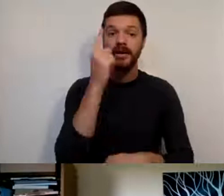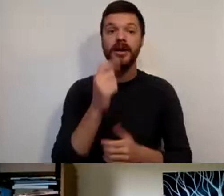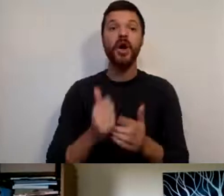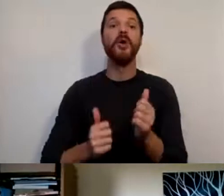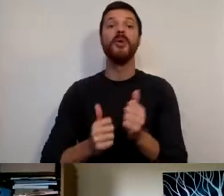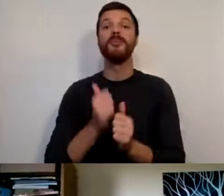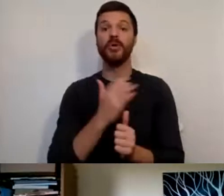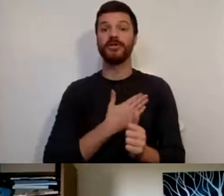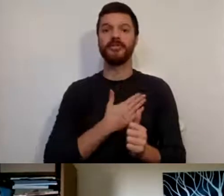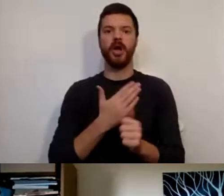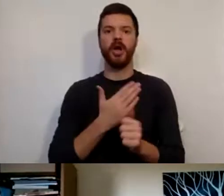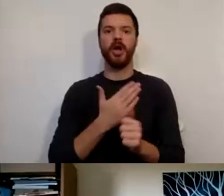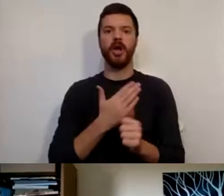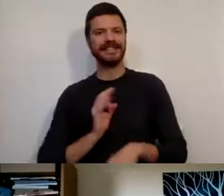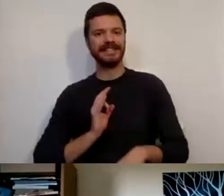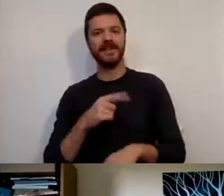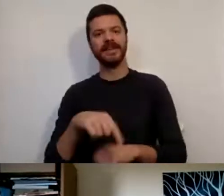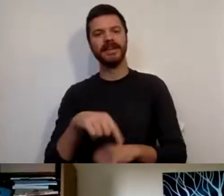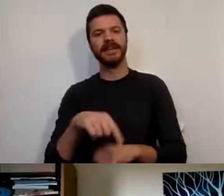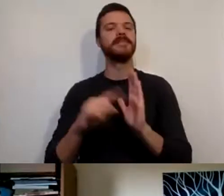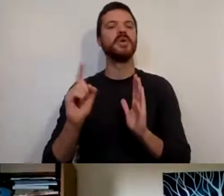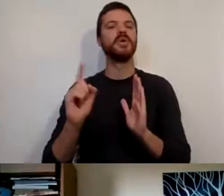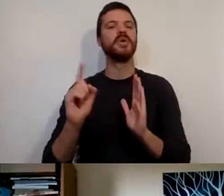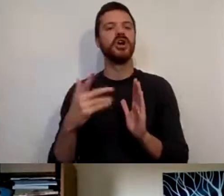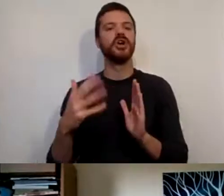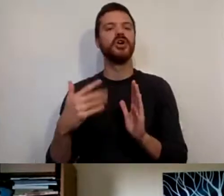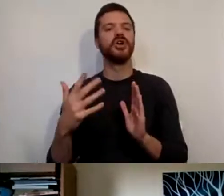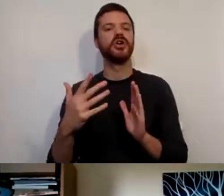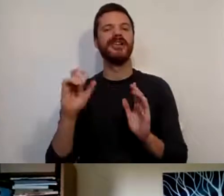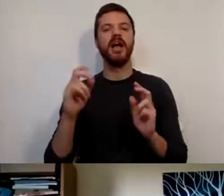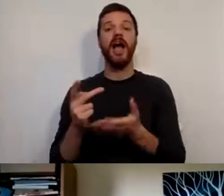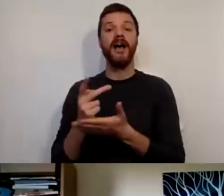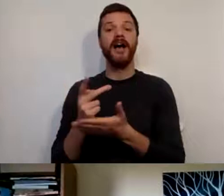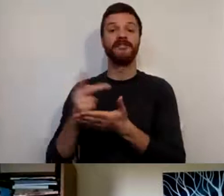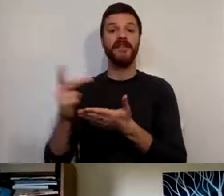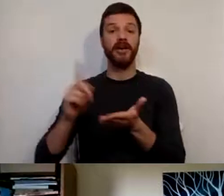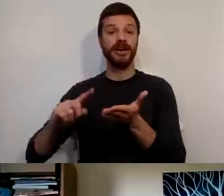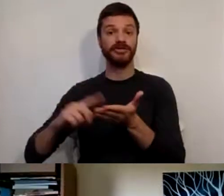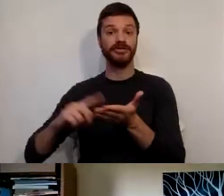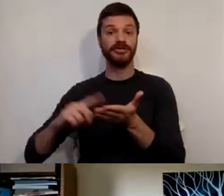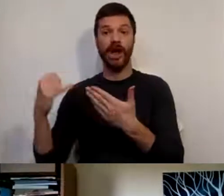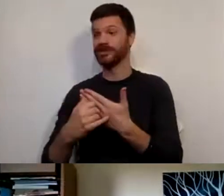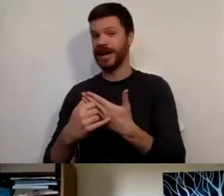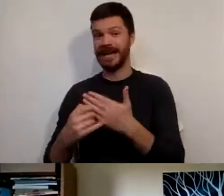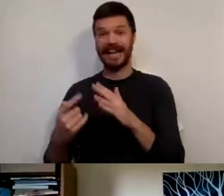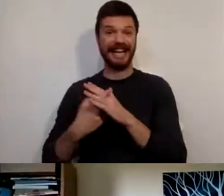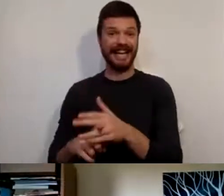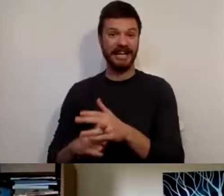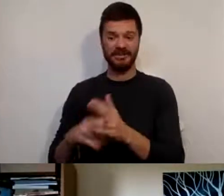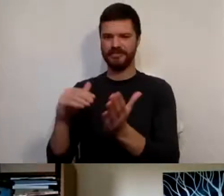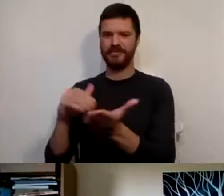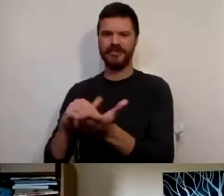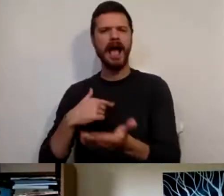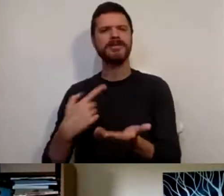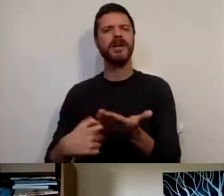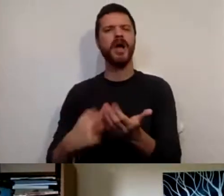assistants. So you'll notice that actually this is an example of where a failed research project, initially when I was talking with rheumatologists,